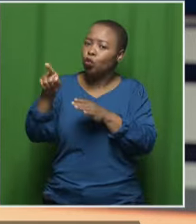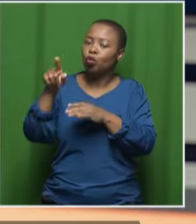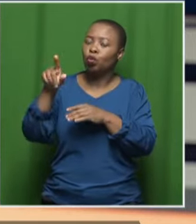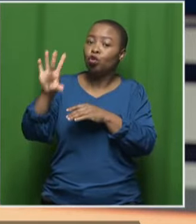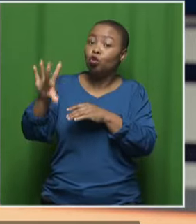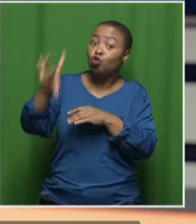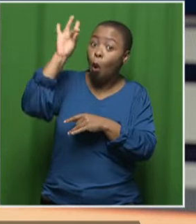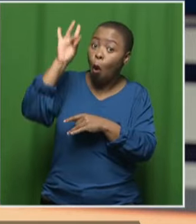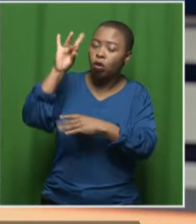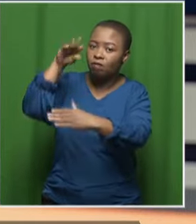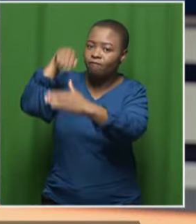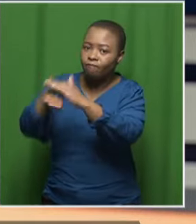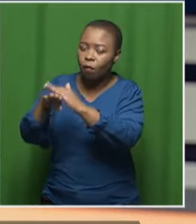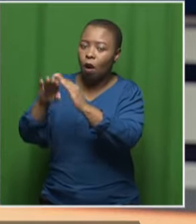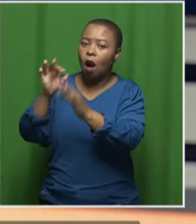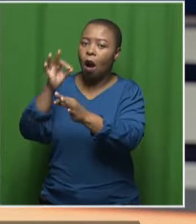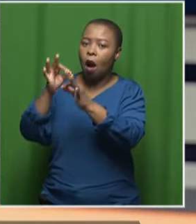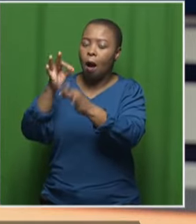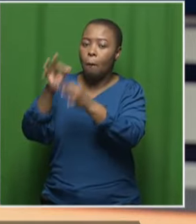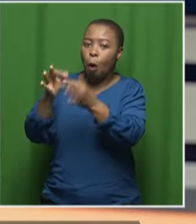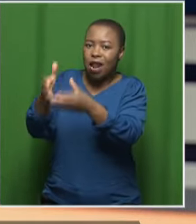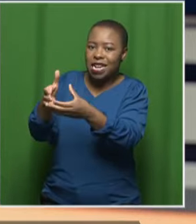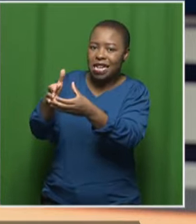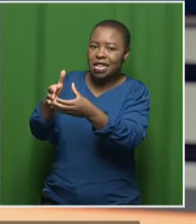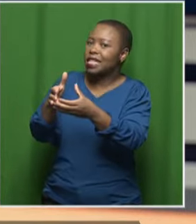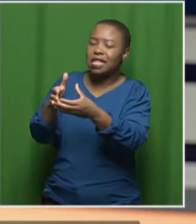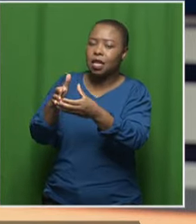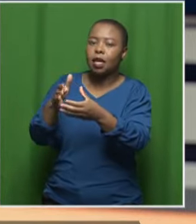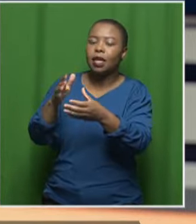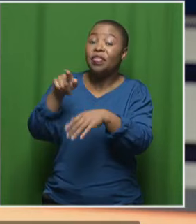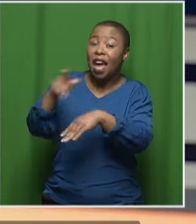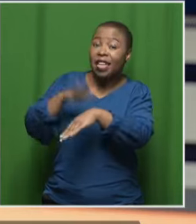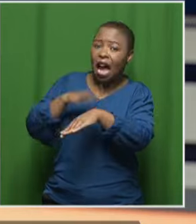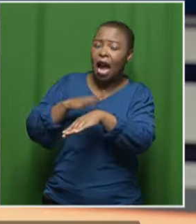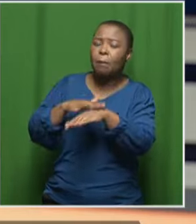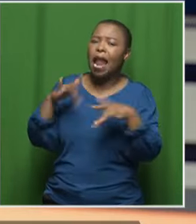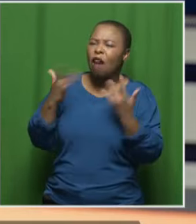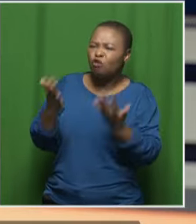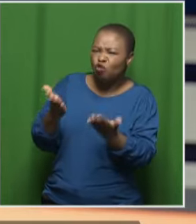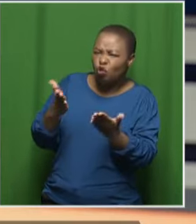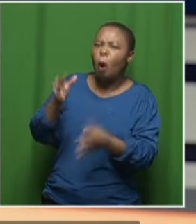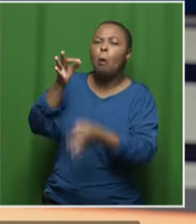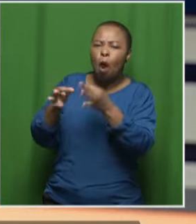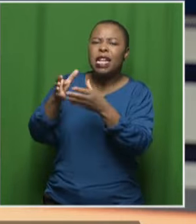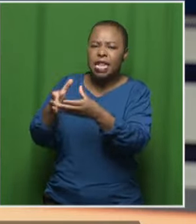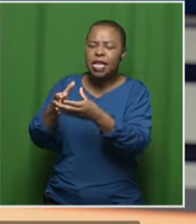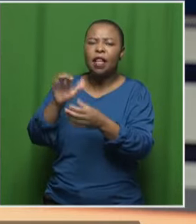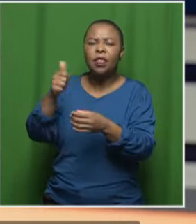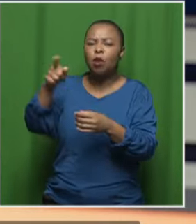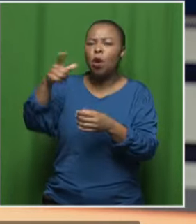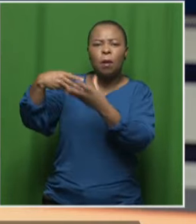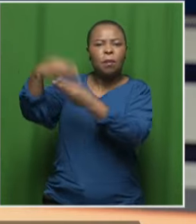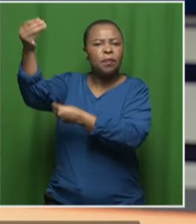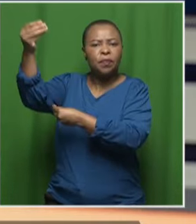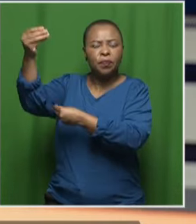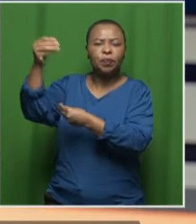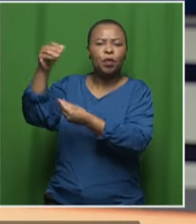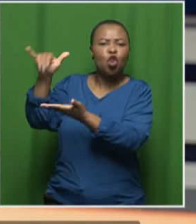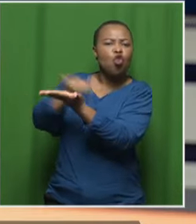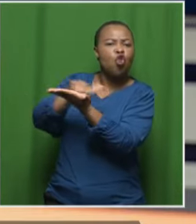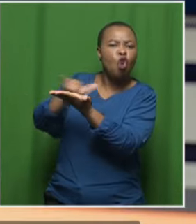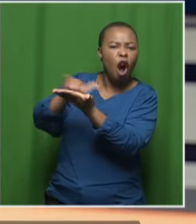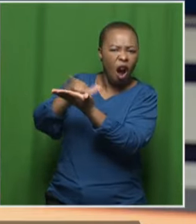but because politics at that time was just a way of life. And you found yourself in exile, and you landed in New York, after which